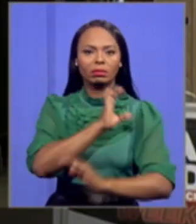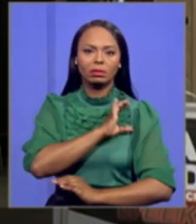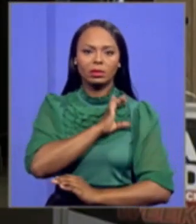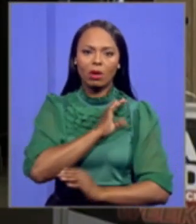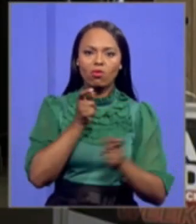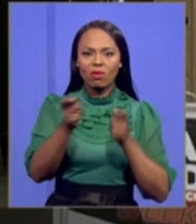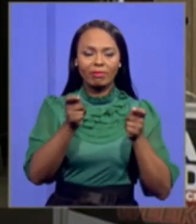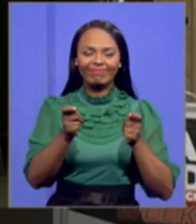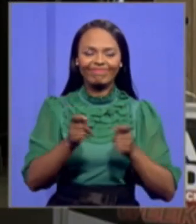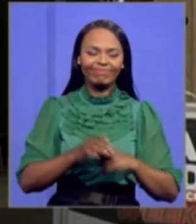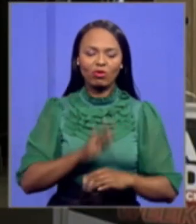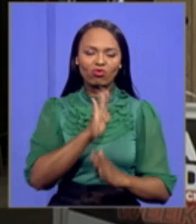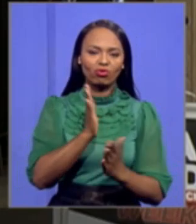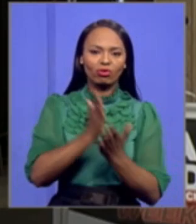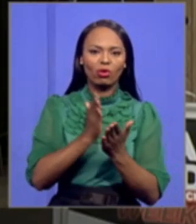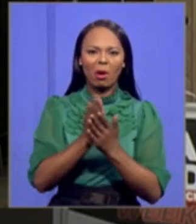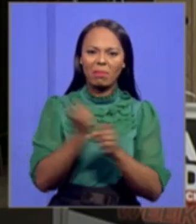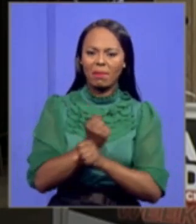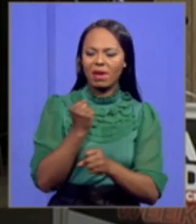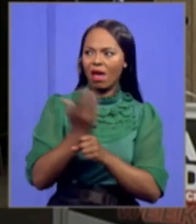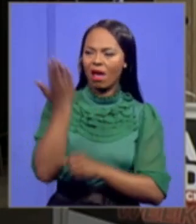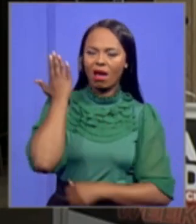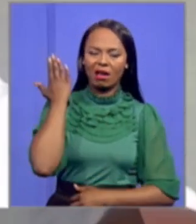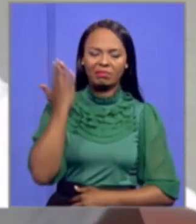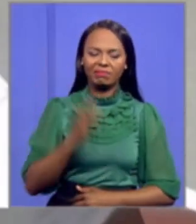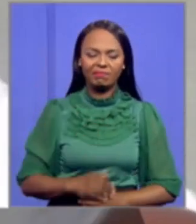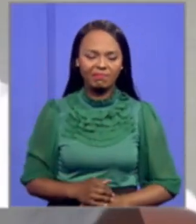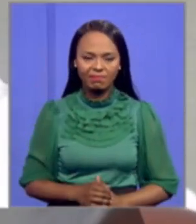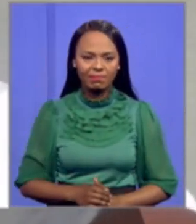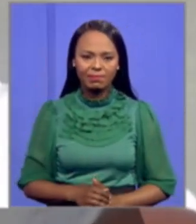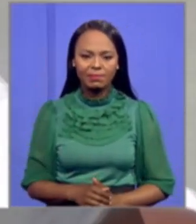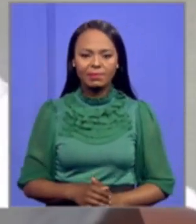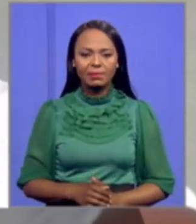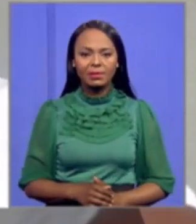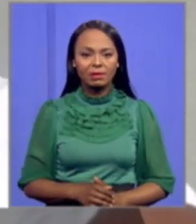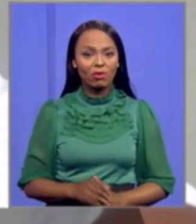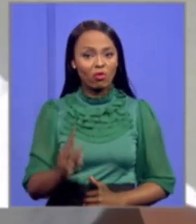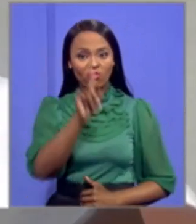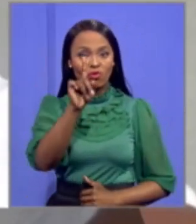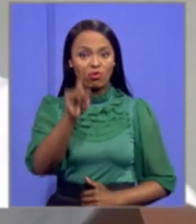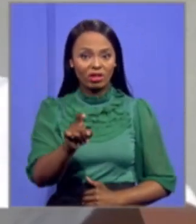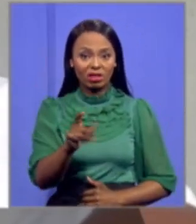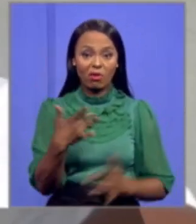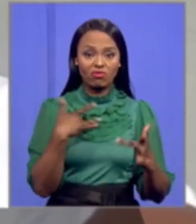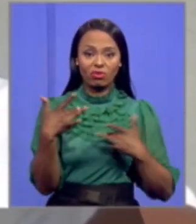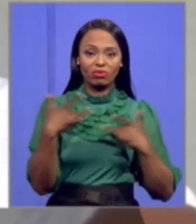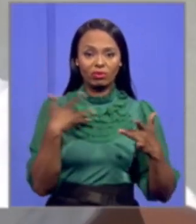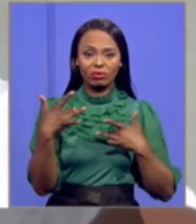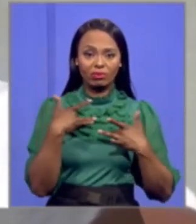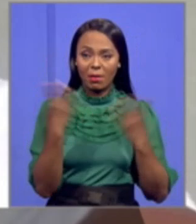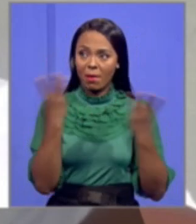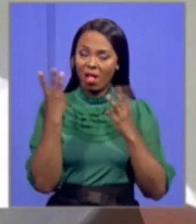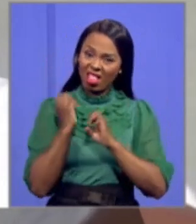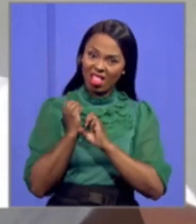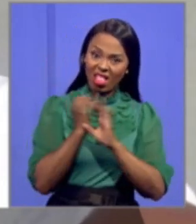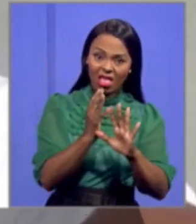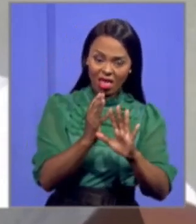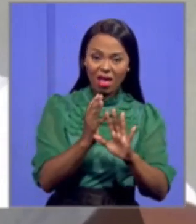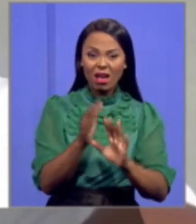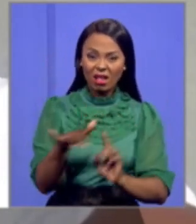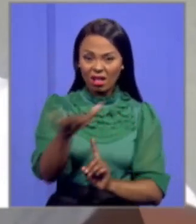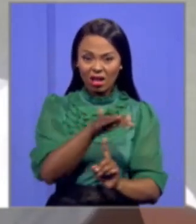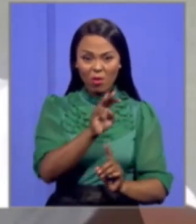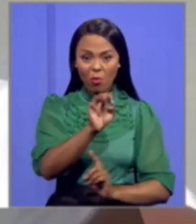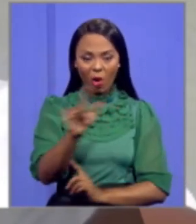tse kwa godimo go tshwana le dingwaga tse di fetileng. It remains a big question as to whether people will flock to the malls. However,